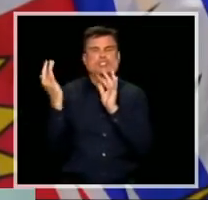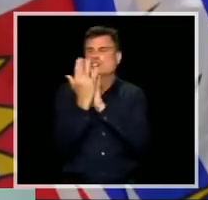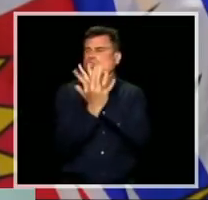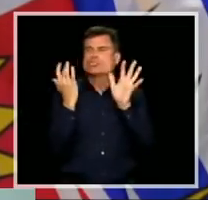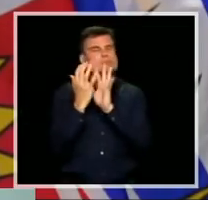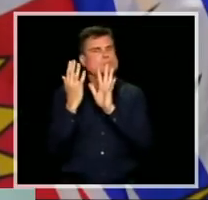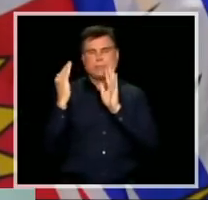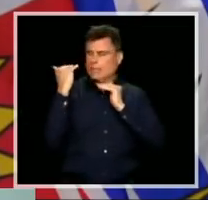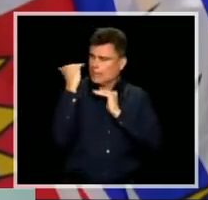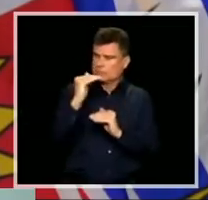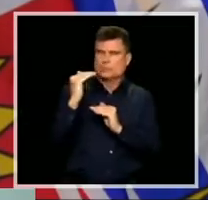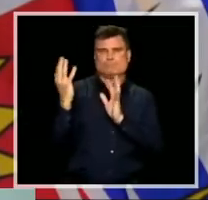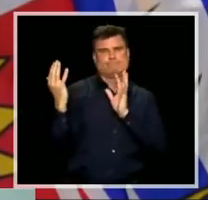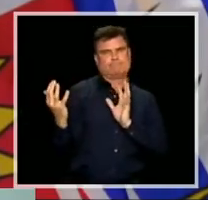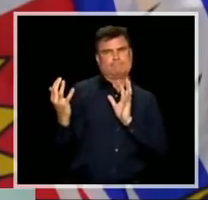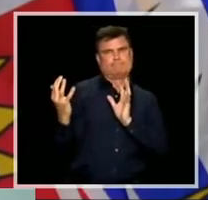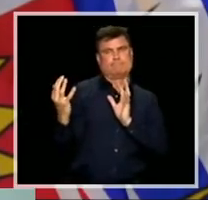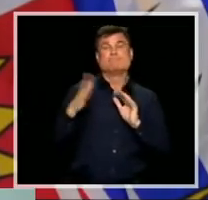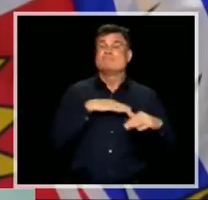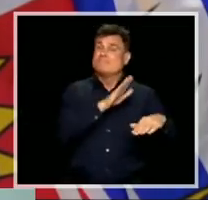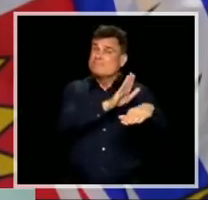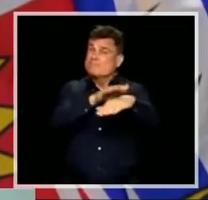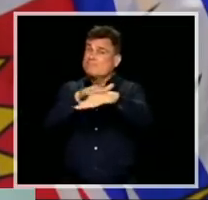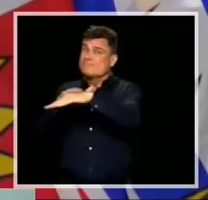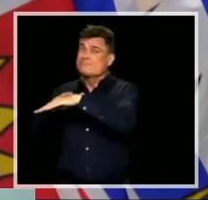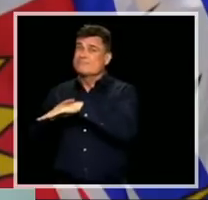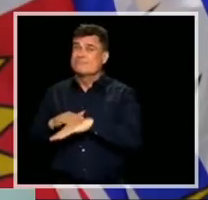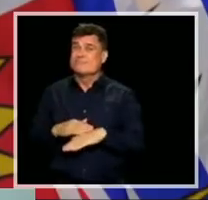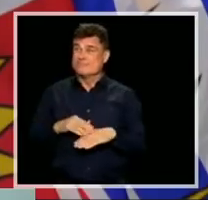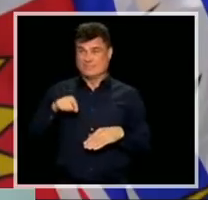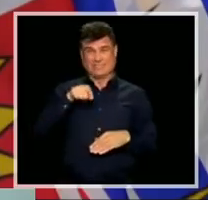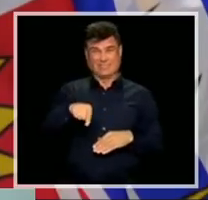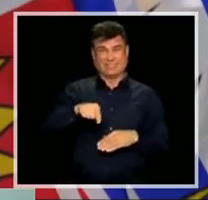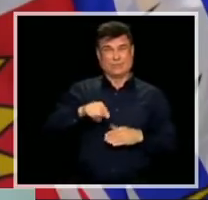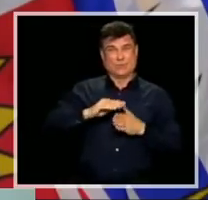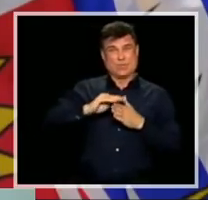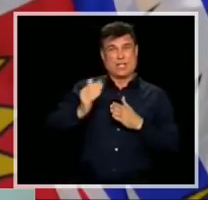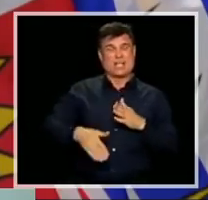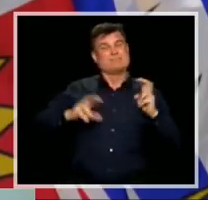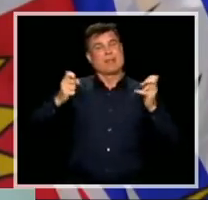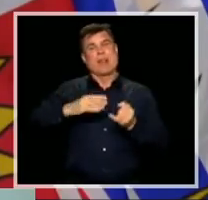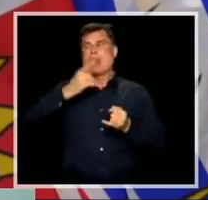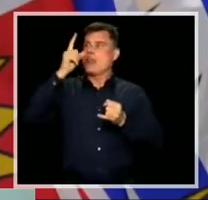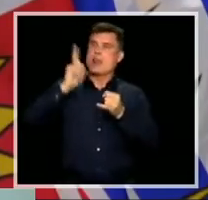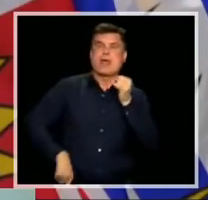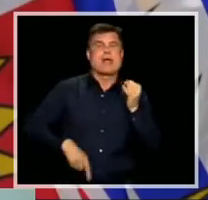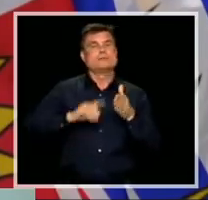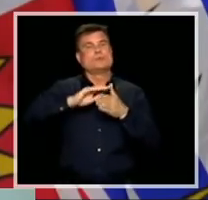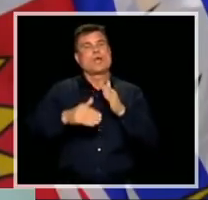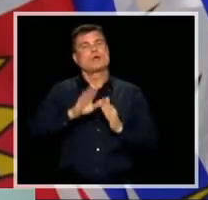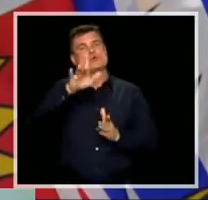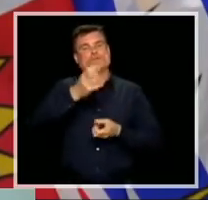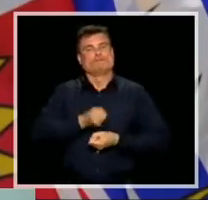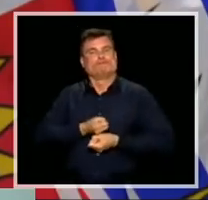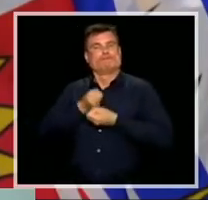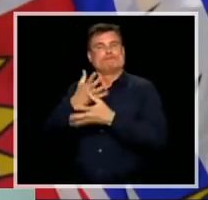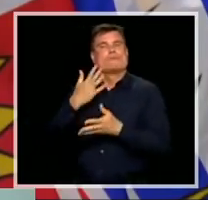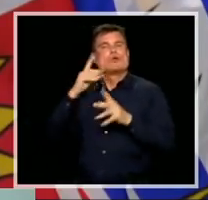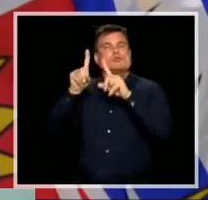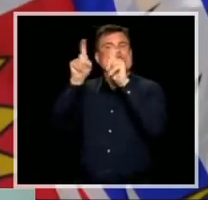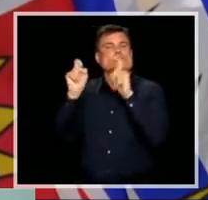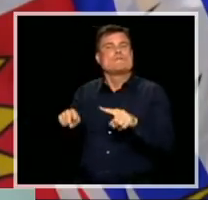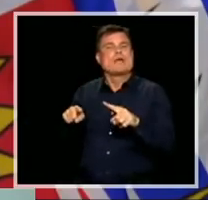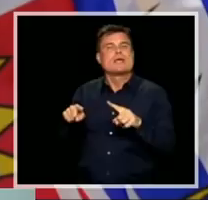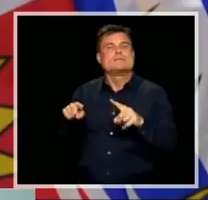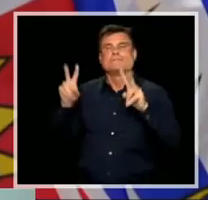restart, coming up on Monday, our K-12 schools will reopen to in-class learning for the remainder of the school year.